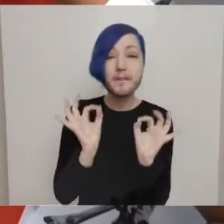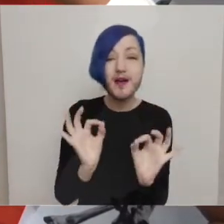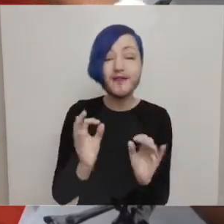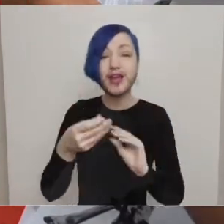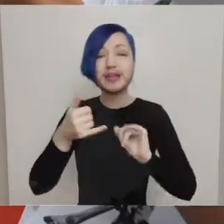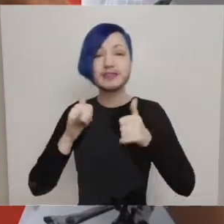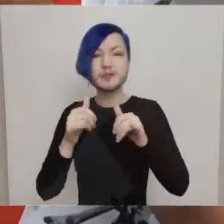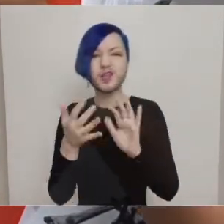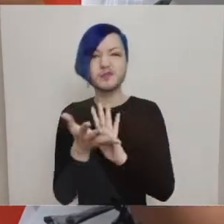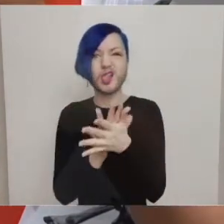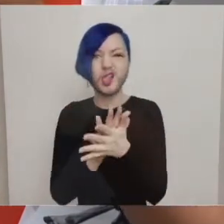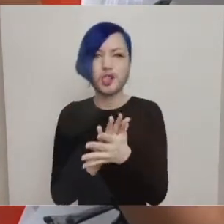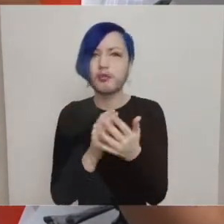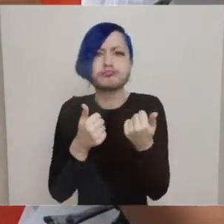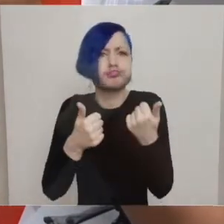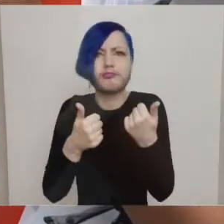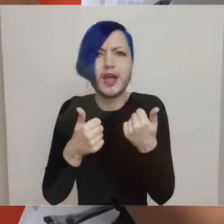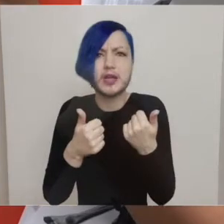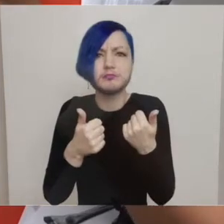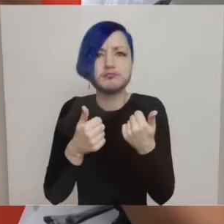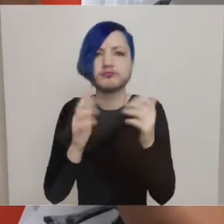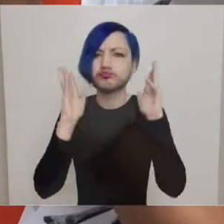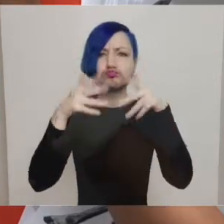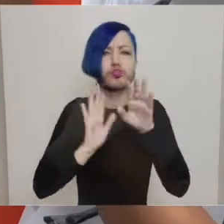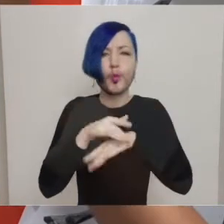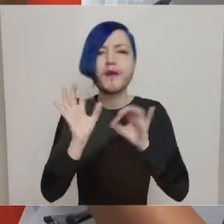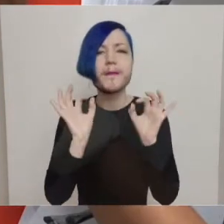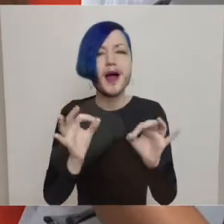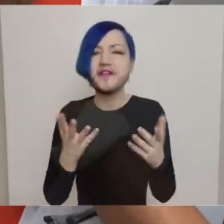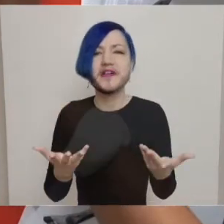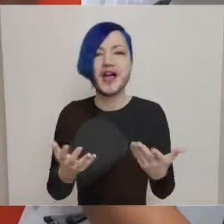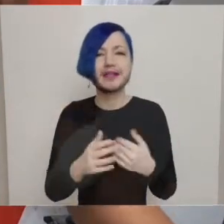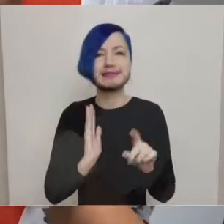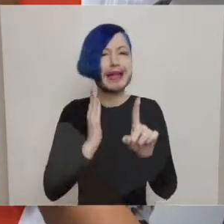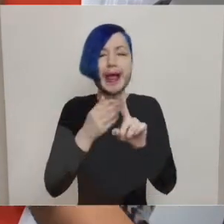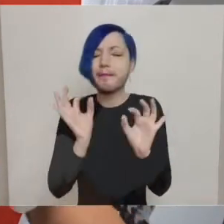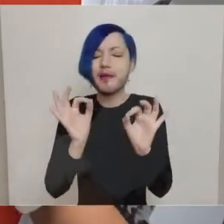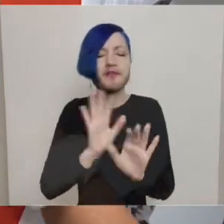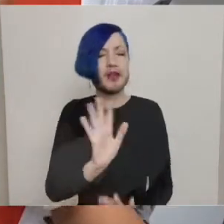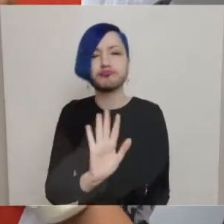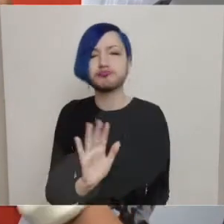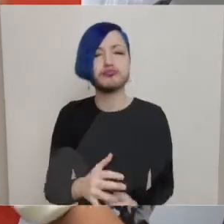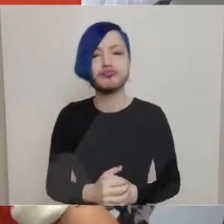bit messy. It's not really about being perfect with this one. It's just about,